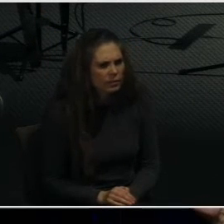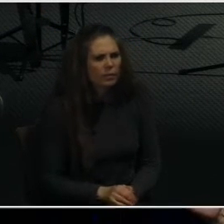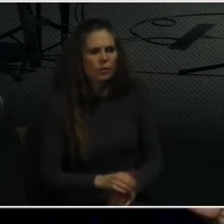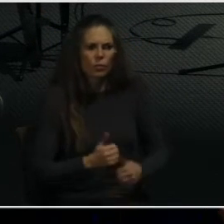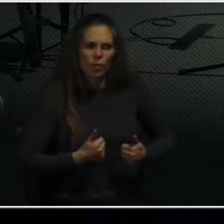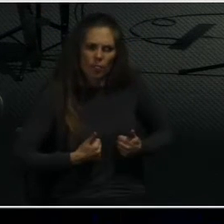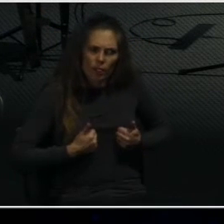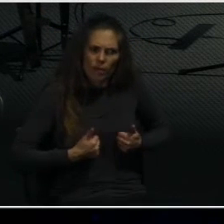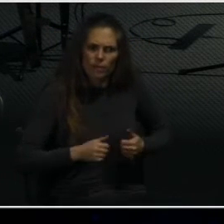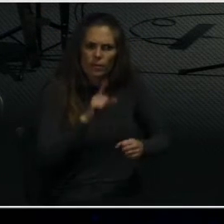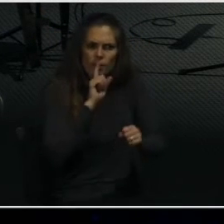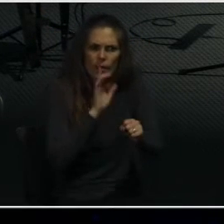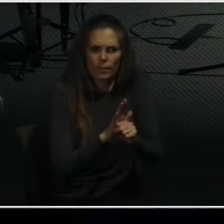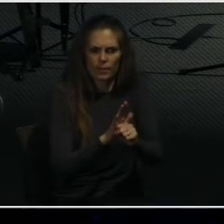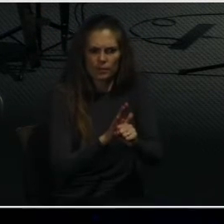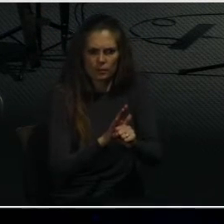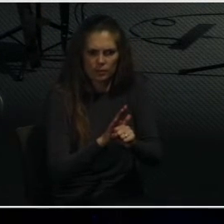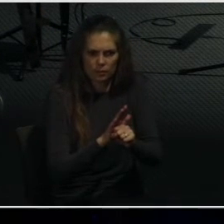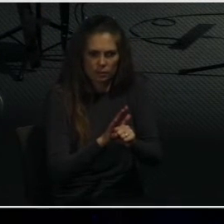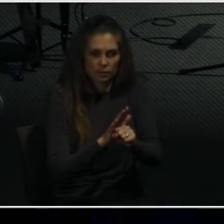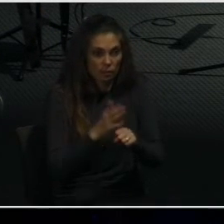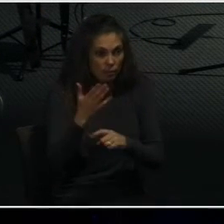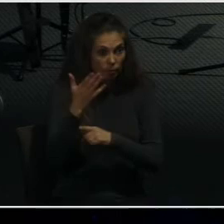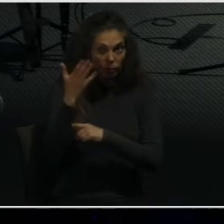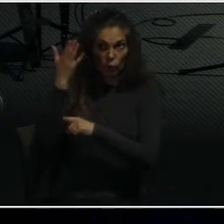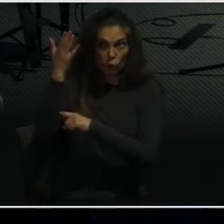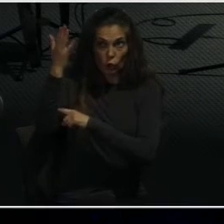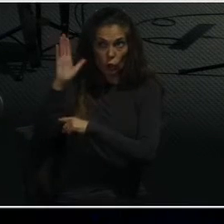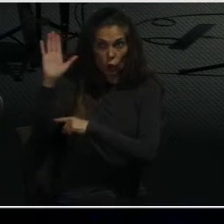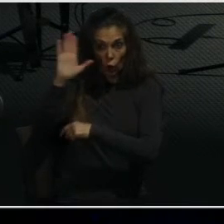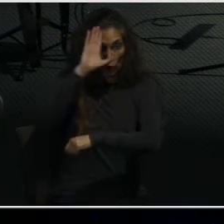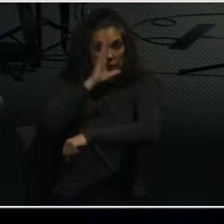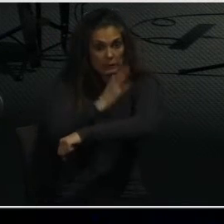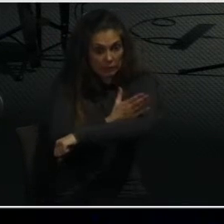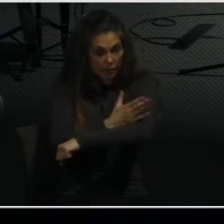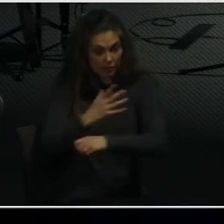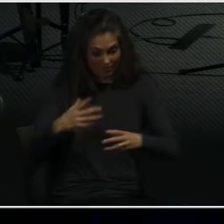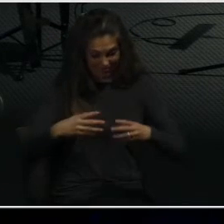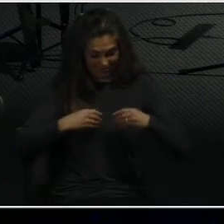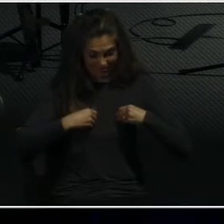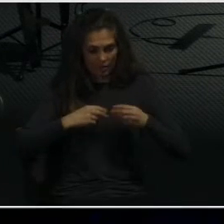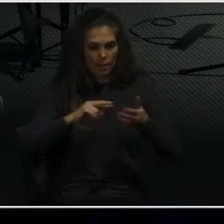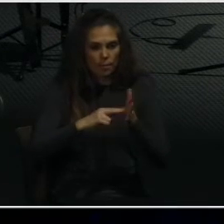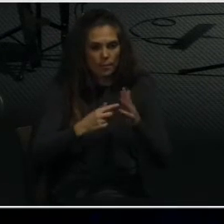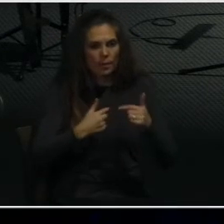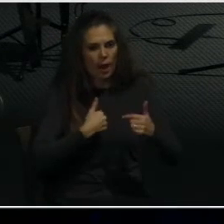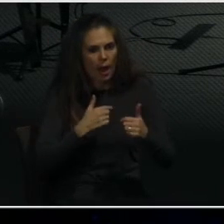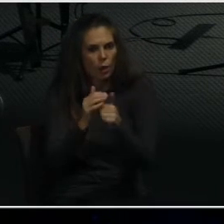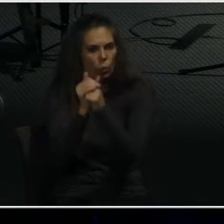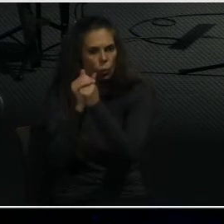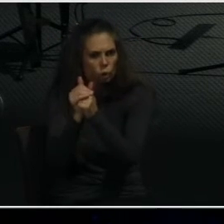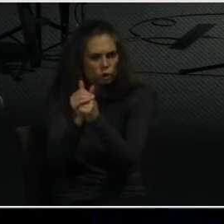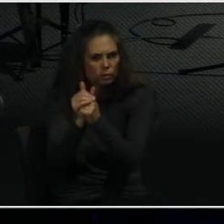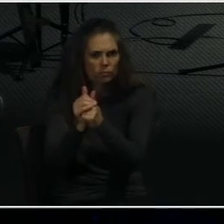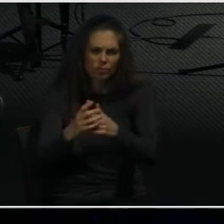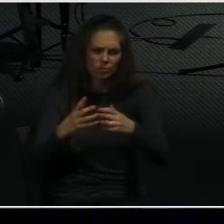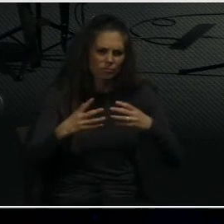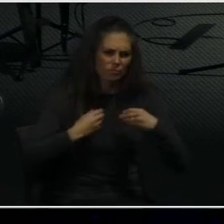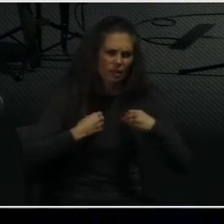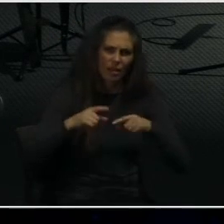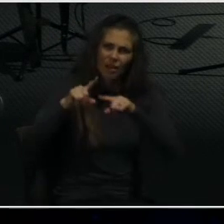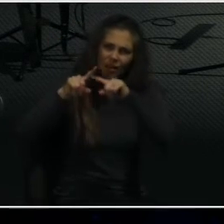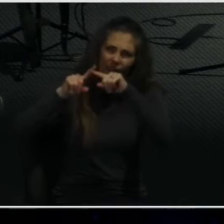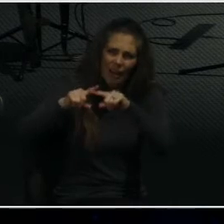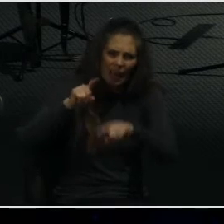the Son means I worship you, and I come under your lordship and authority, and I need you for life every day.